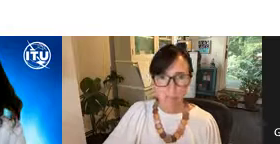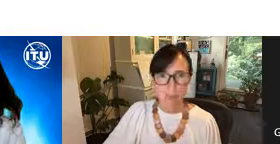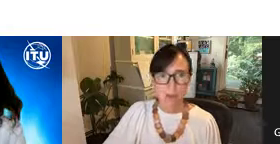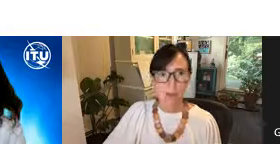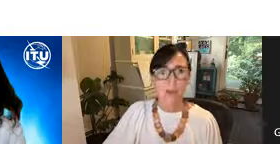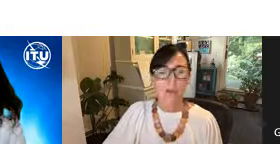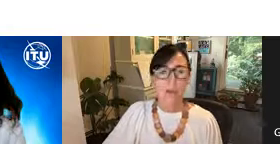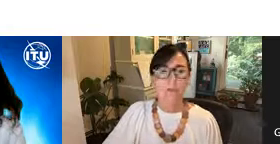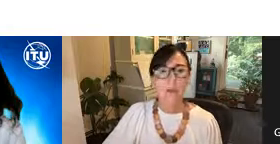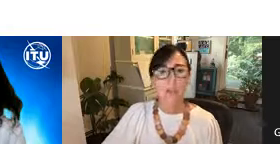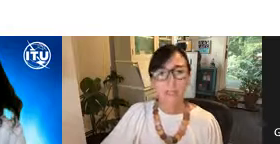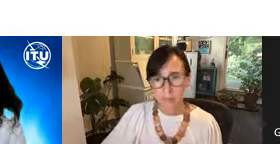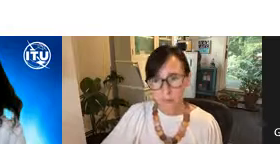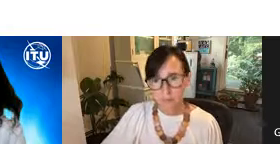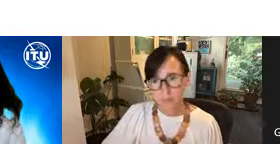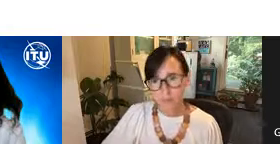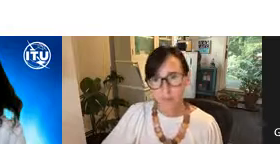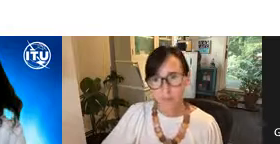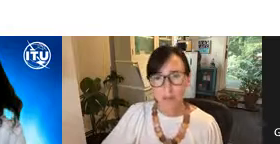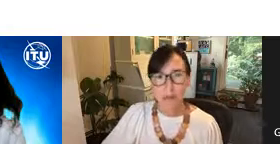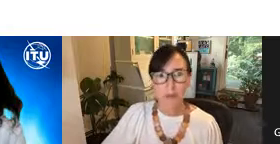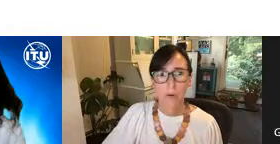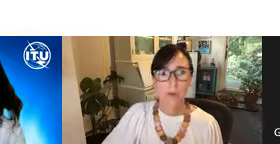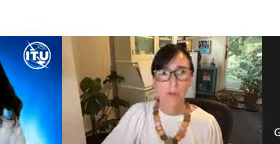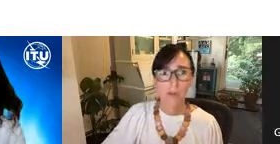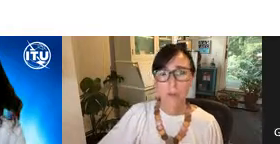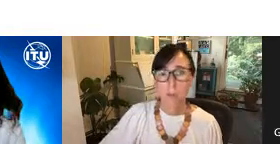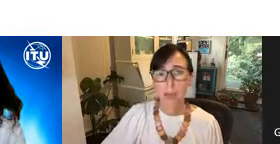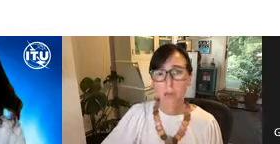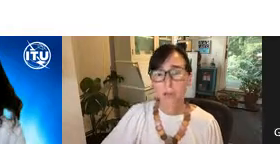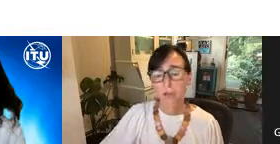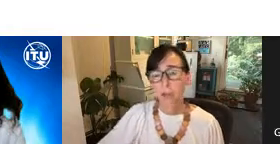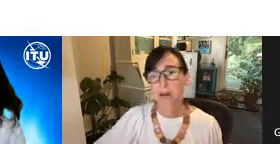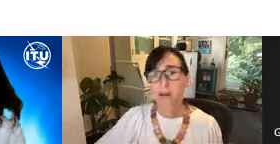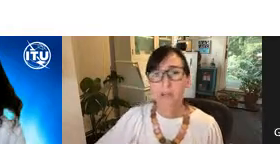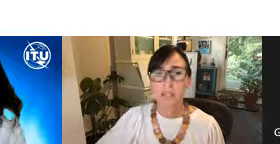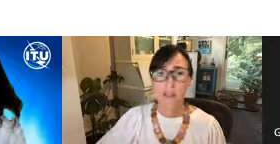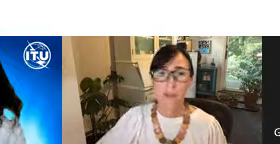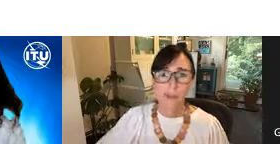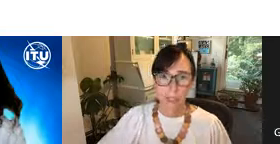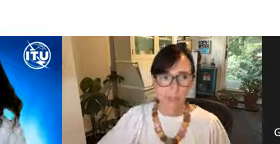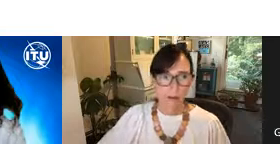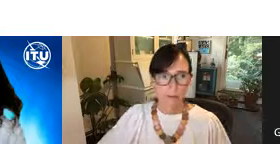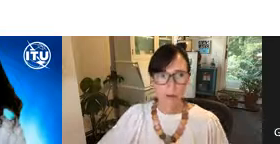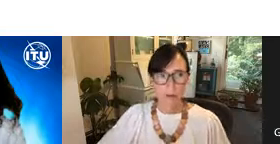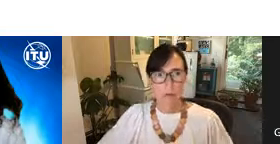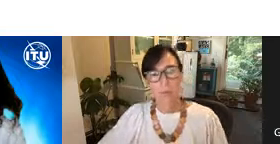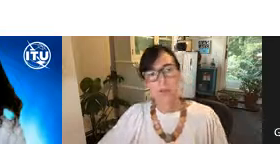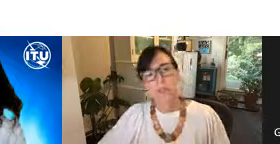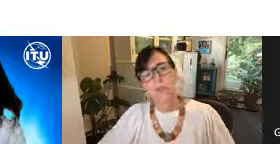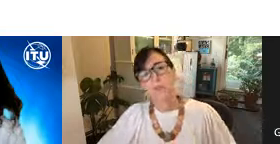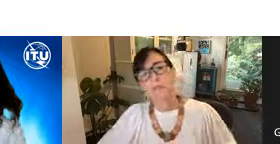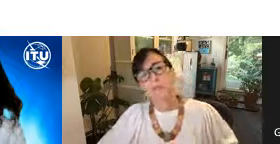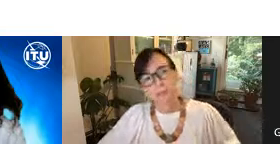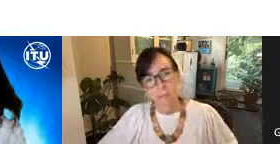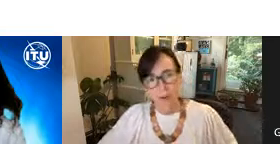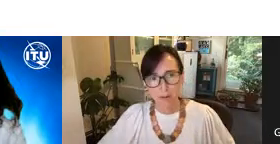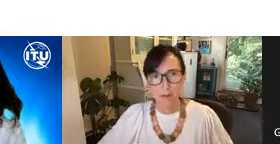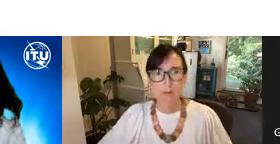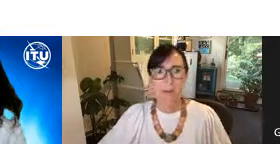needed. For example, a person who is blind might require screen reading software, or a person